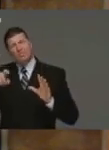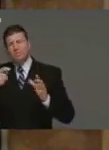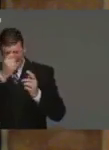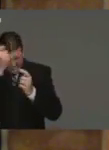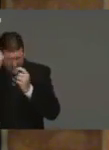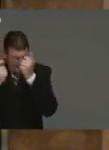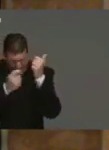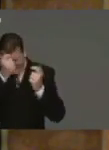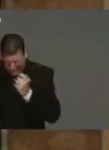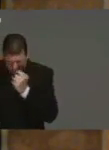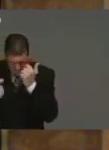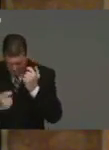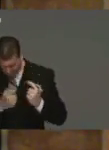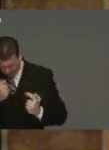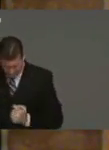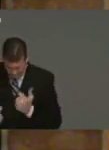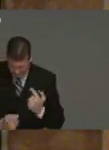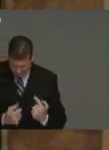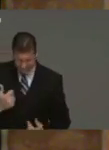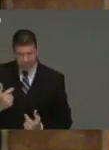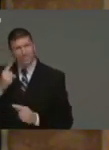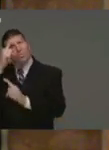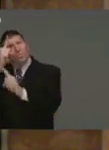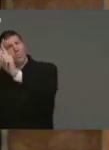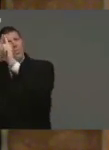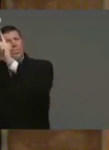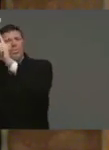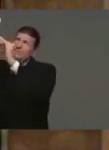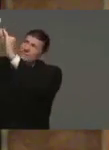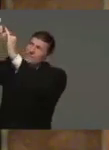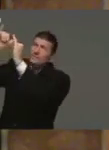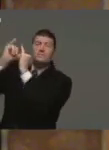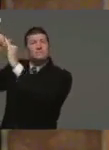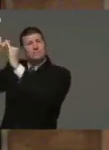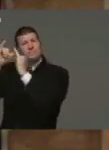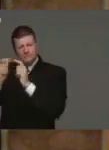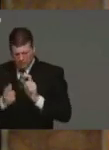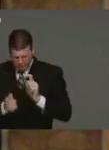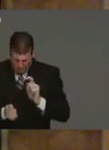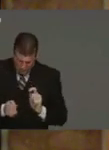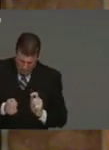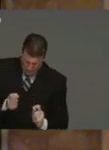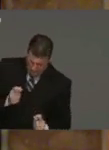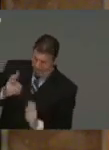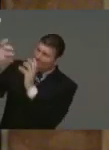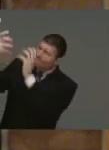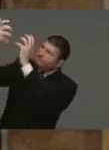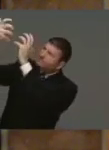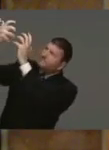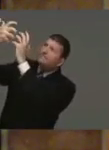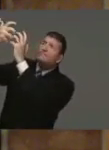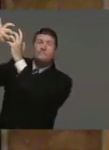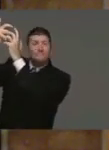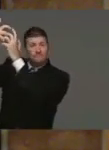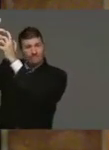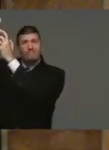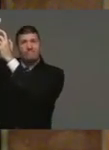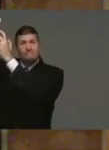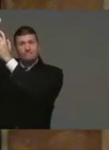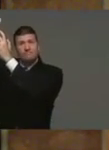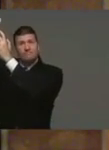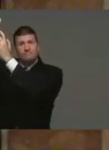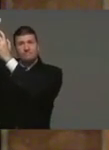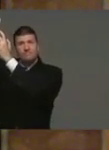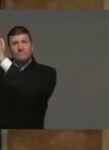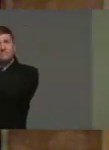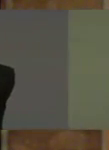are in my mind. My mom is speaking to me from the grave, even to this day. And she's reminding me to take care of the